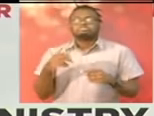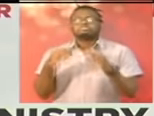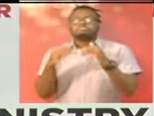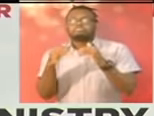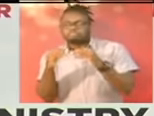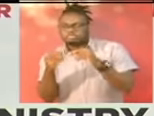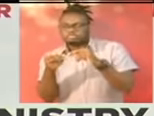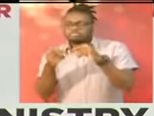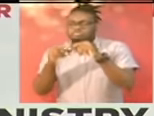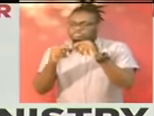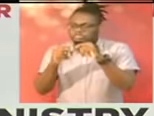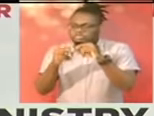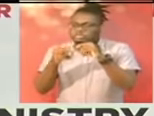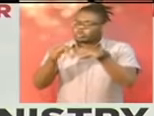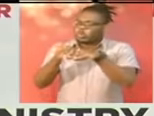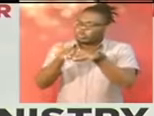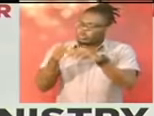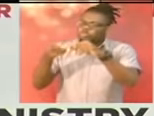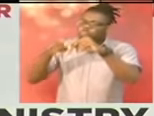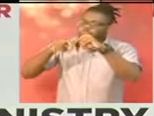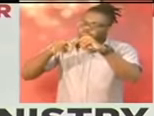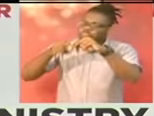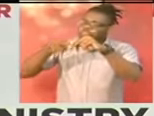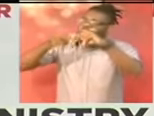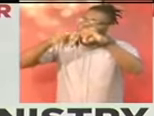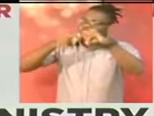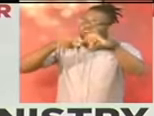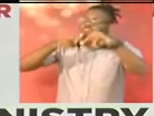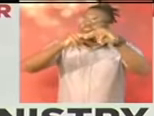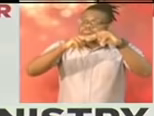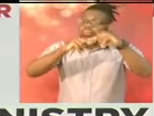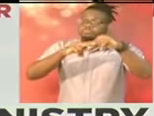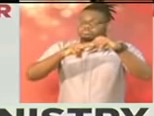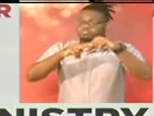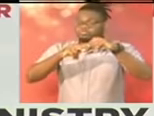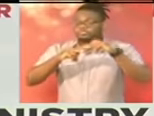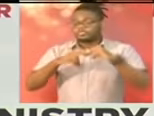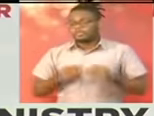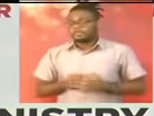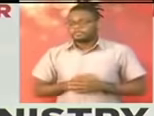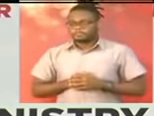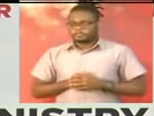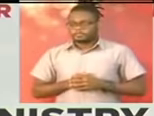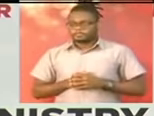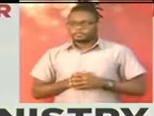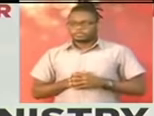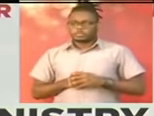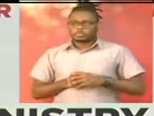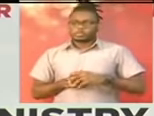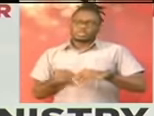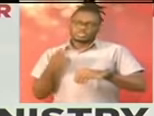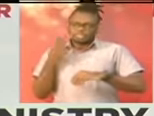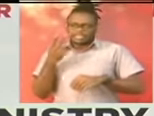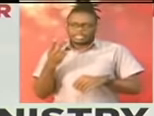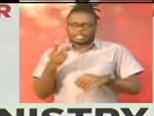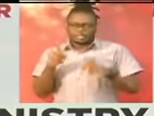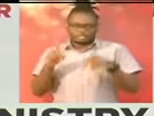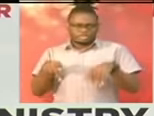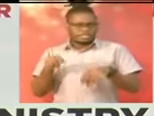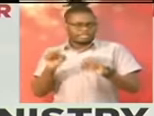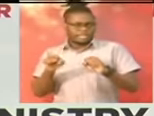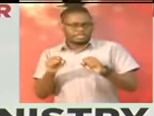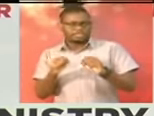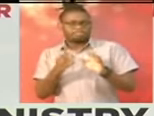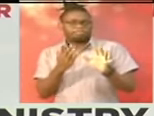preceded that incident where there were people lining up for a time period that was actually reasonably short.